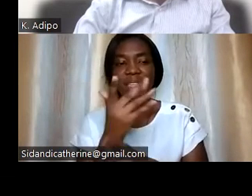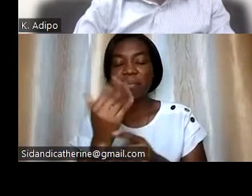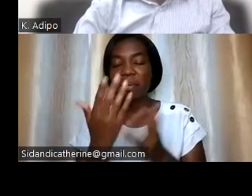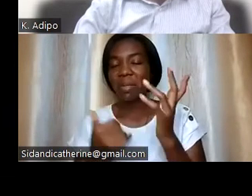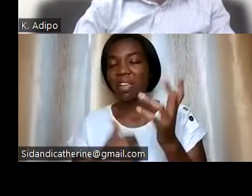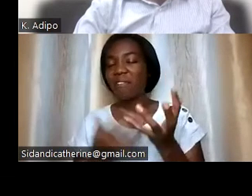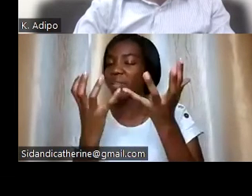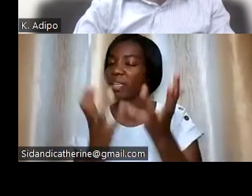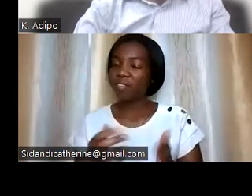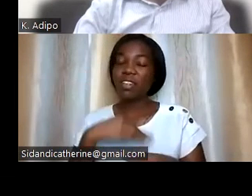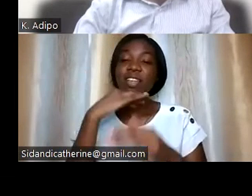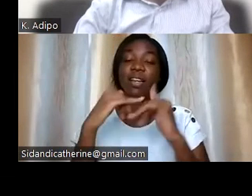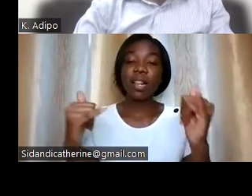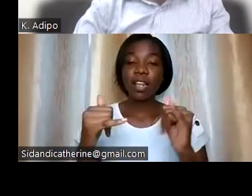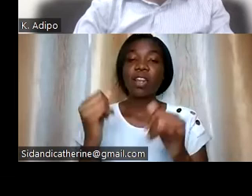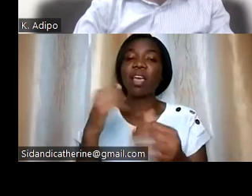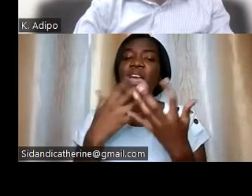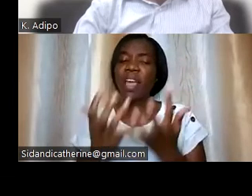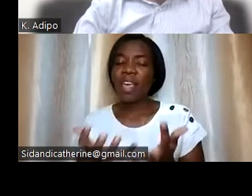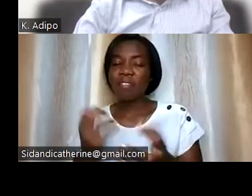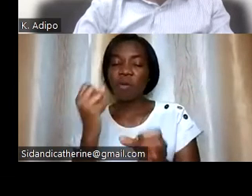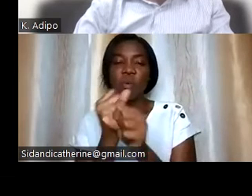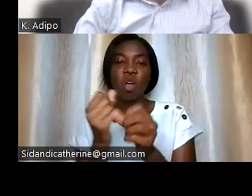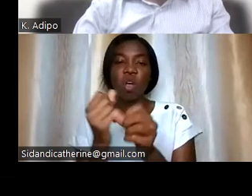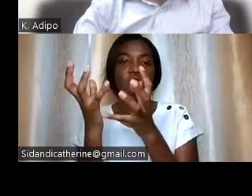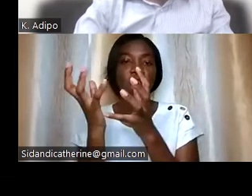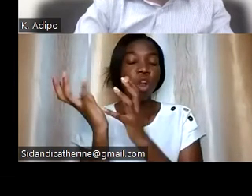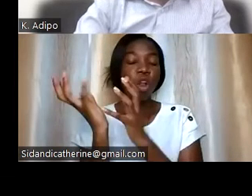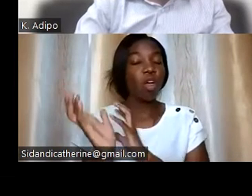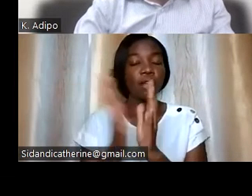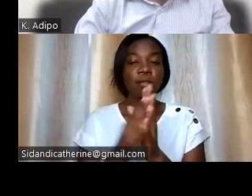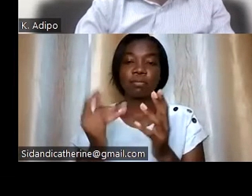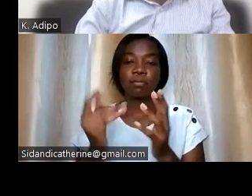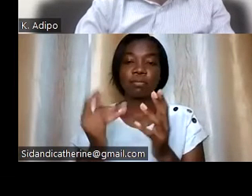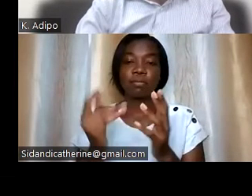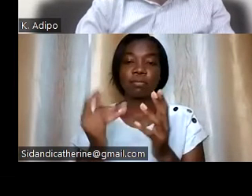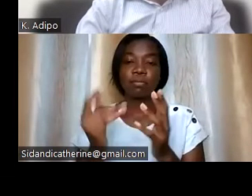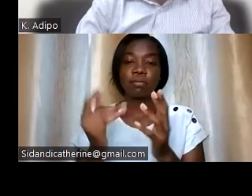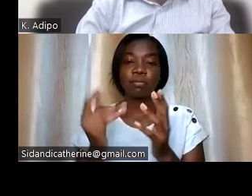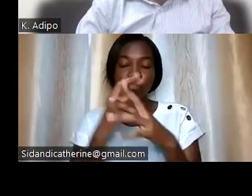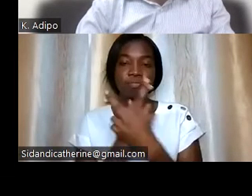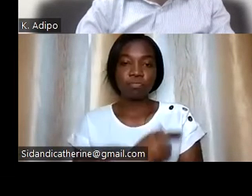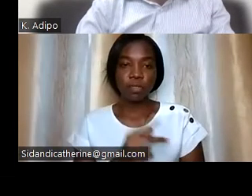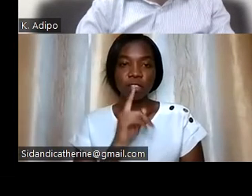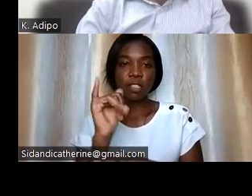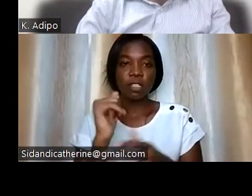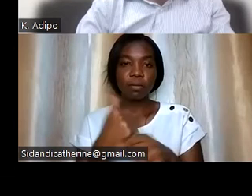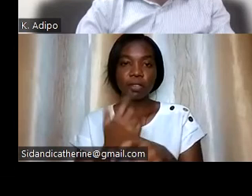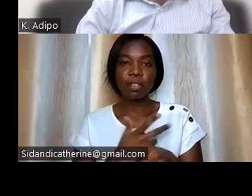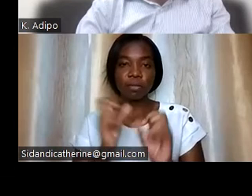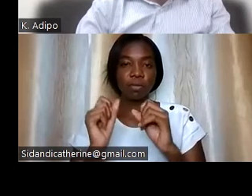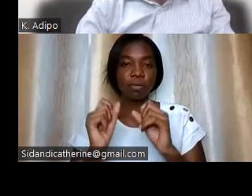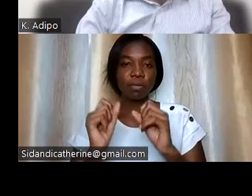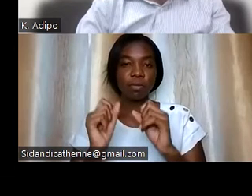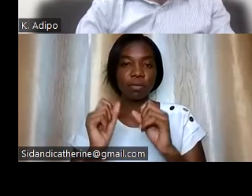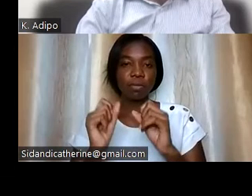workload, allow us time to rest. This way we'll be able to meditate, we'll be able to breathe,